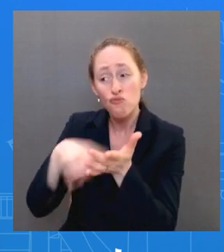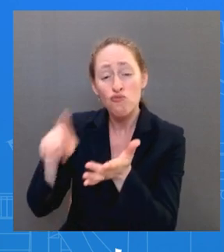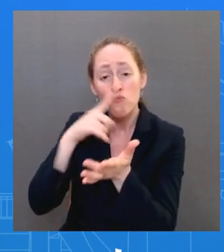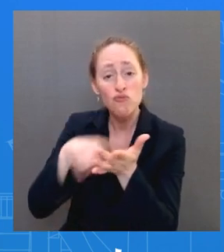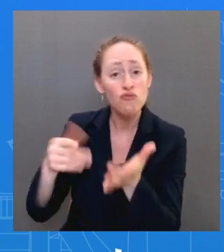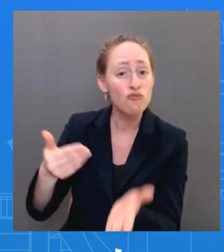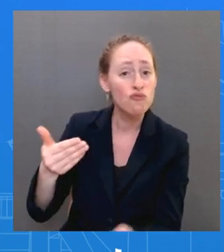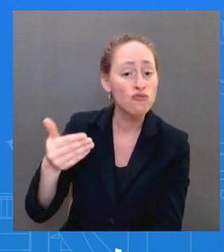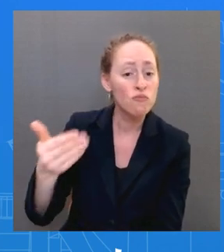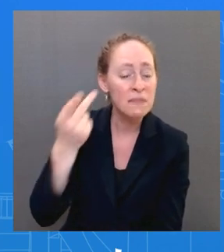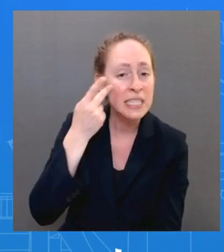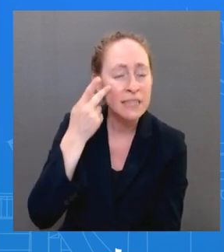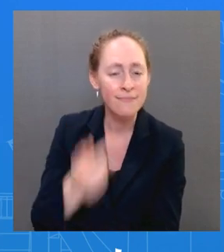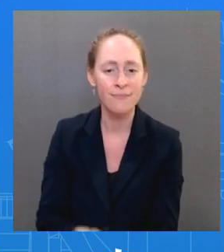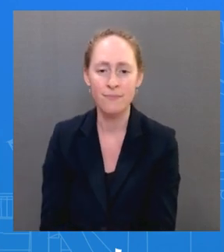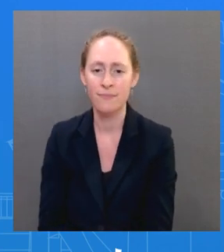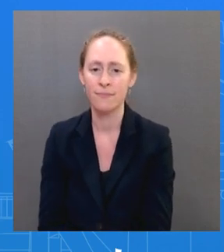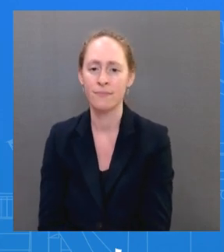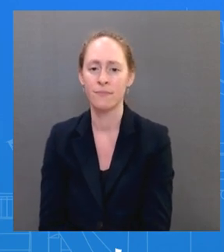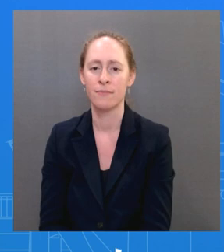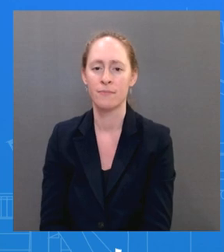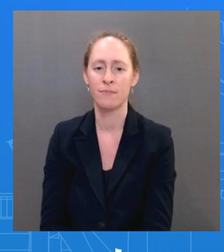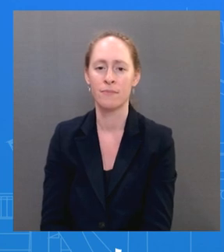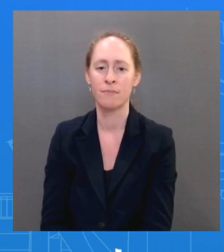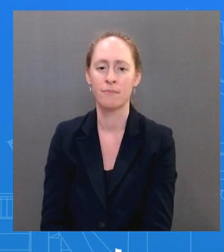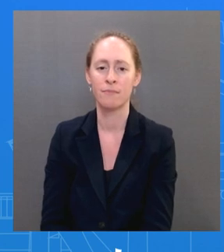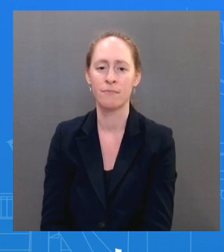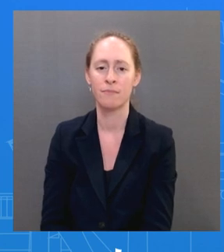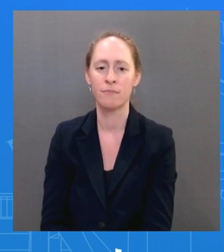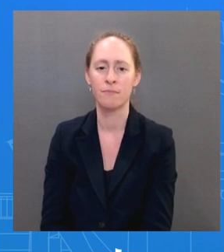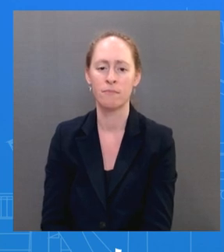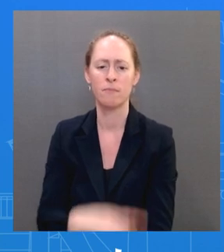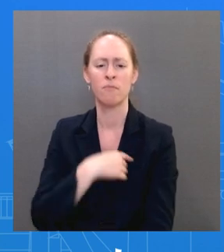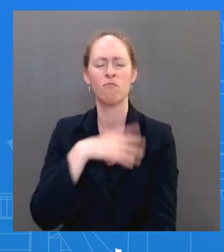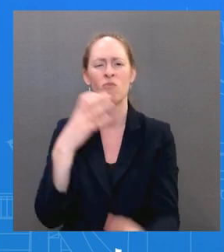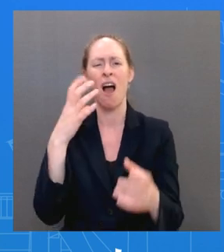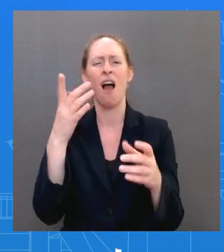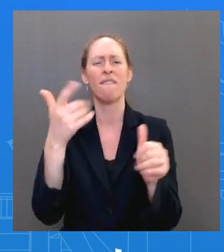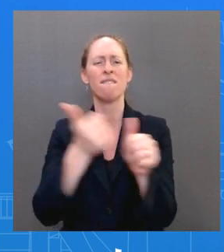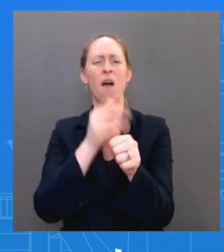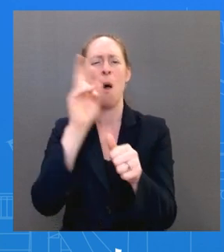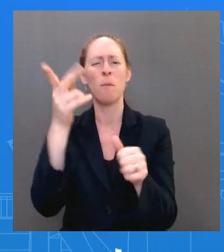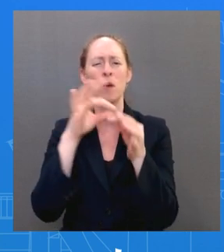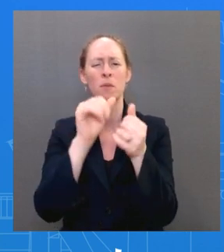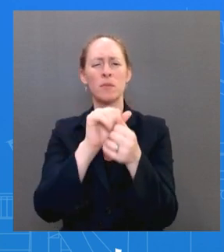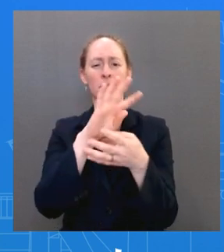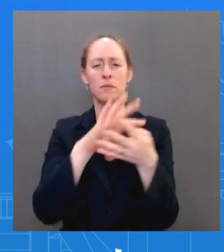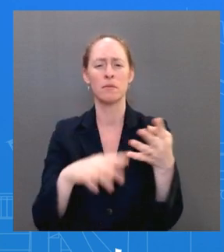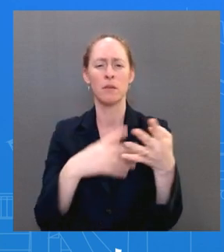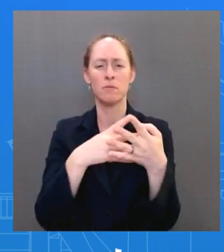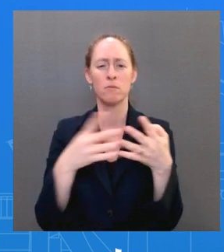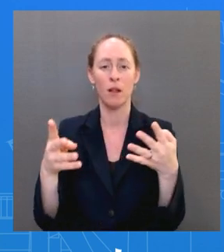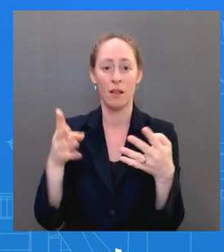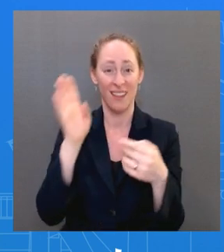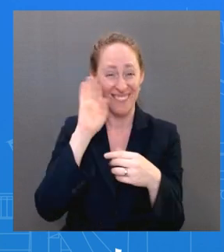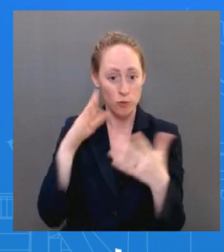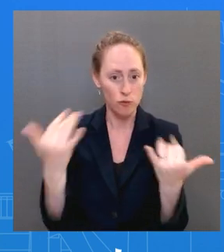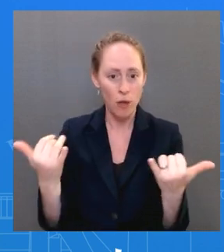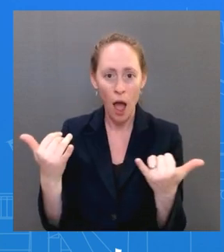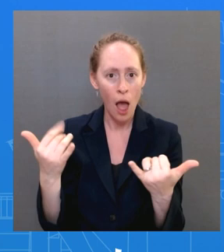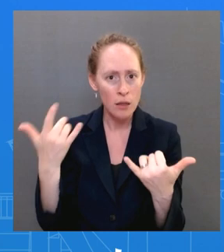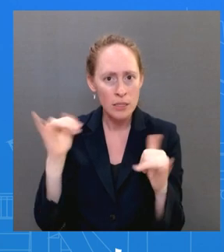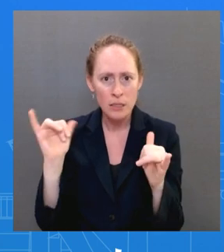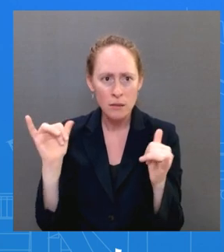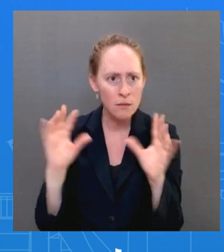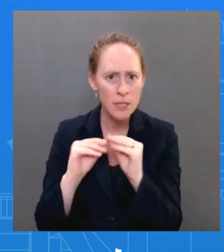add, as far as a schedule and events, look, the president was very active today. He had said he's working 8+ hours a day, and that is, he's still